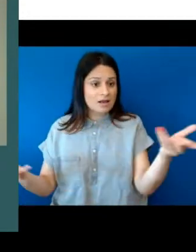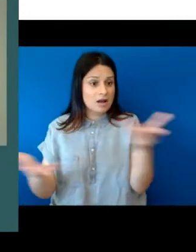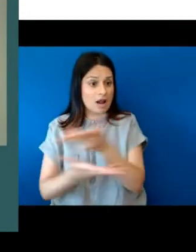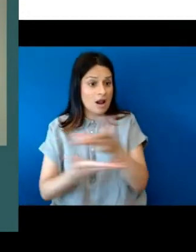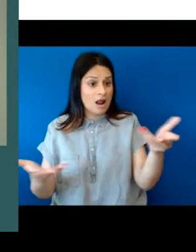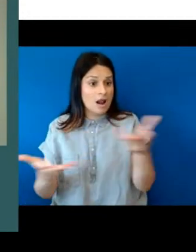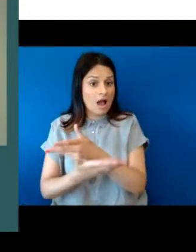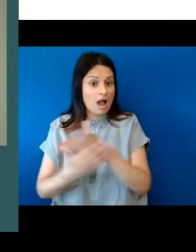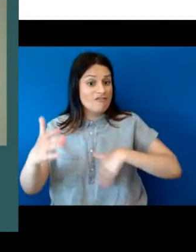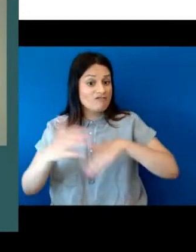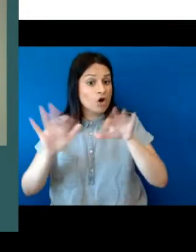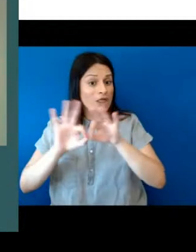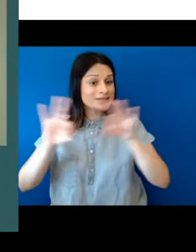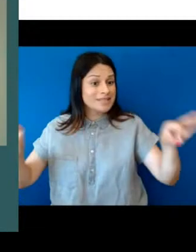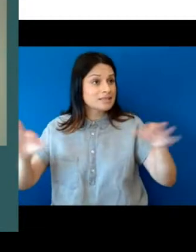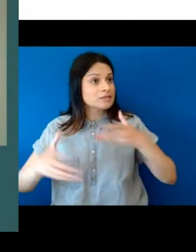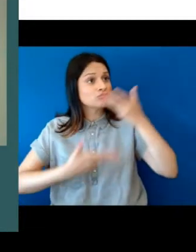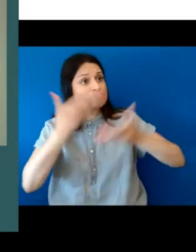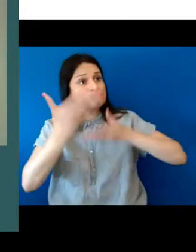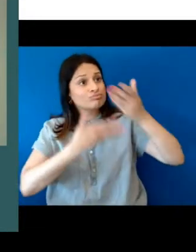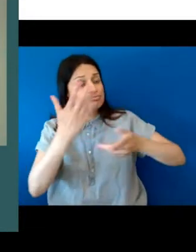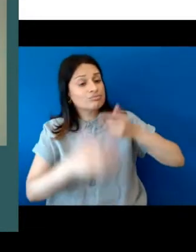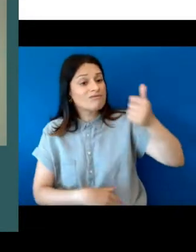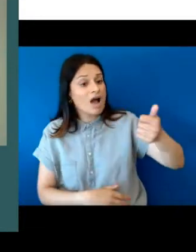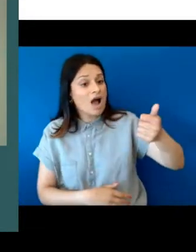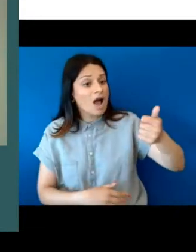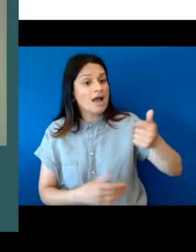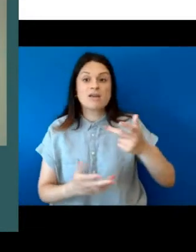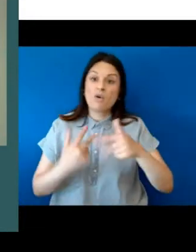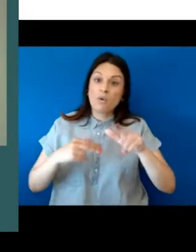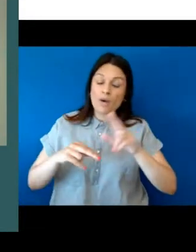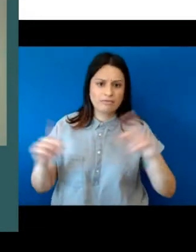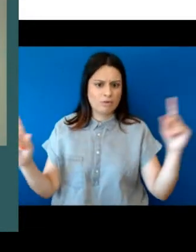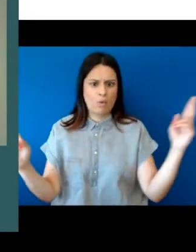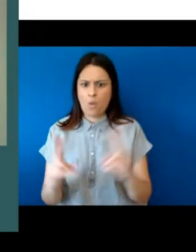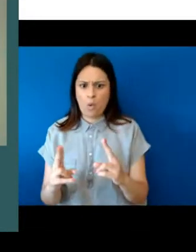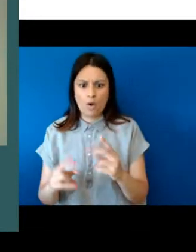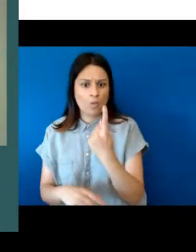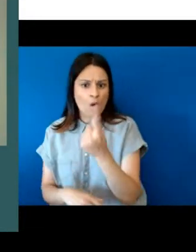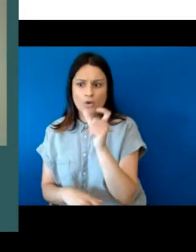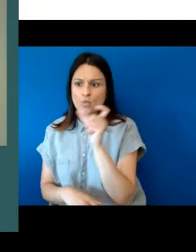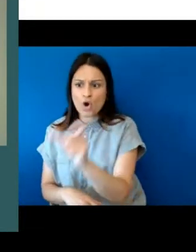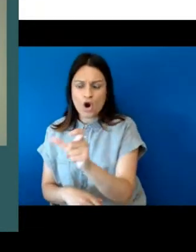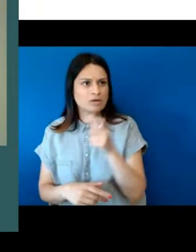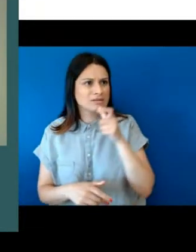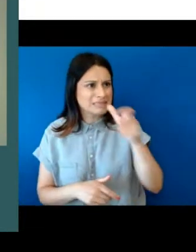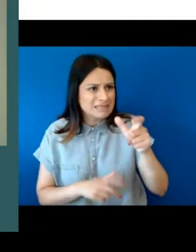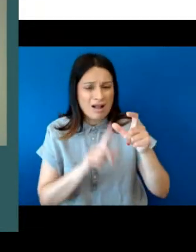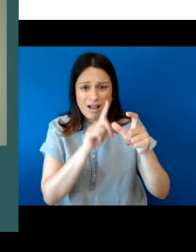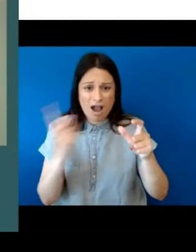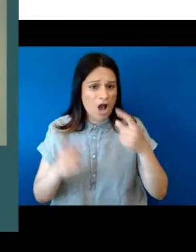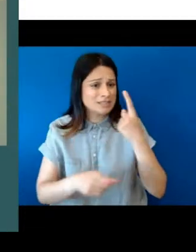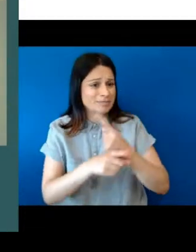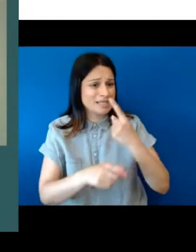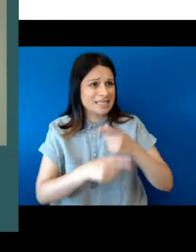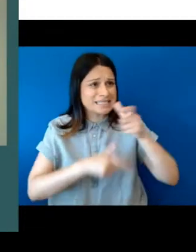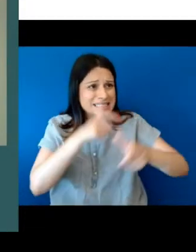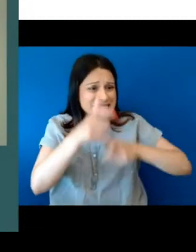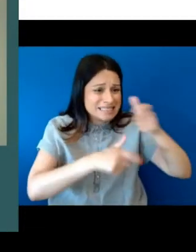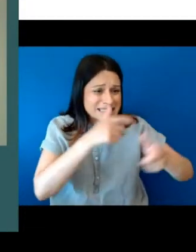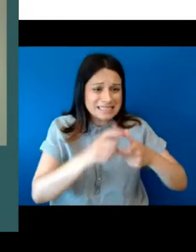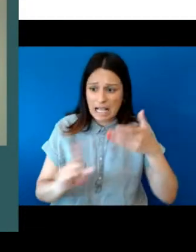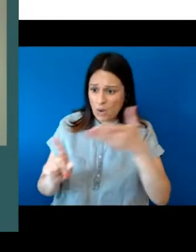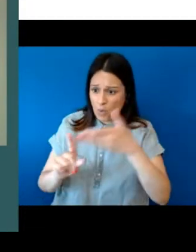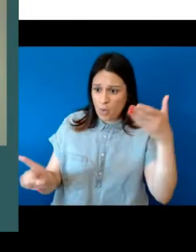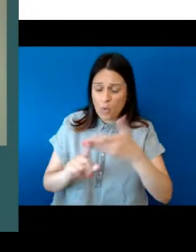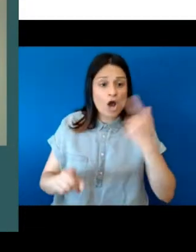sentence? So if it becomes a phrase or less, so single words or unable to speak, those are all indications of getting urgent medical